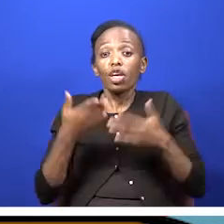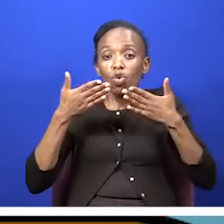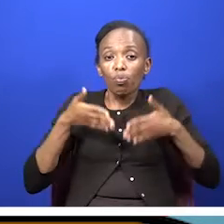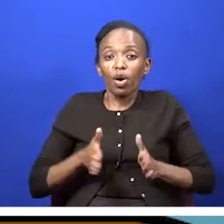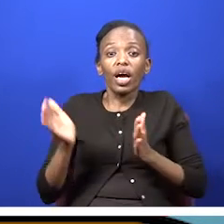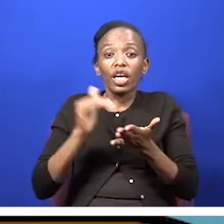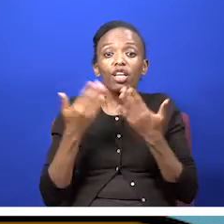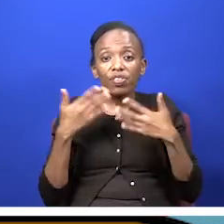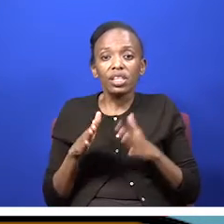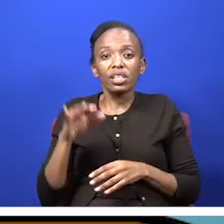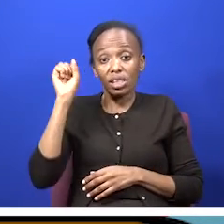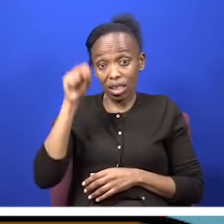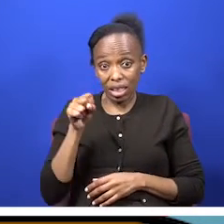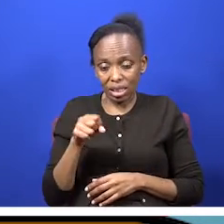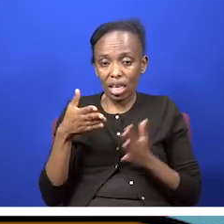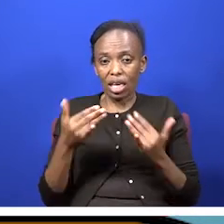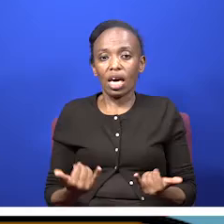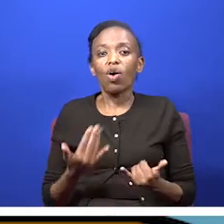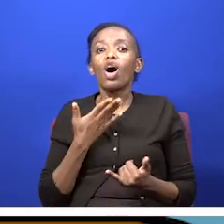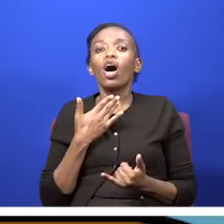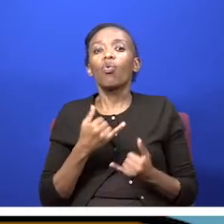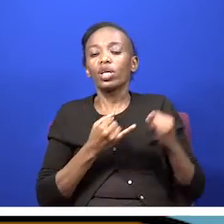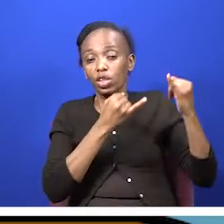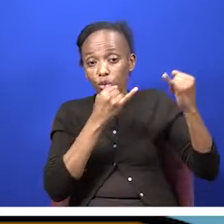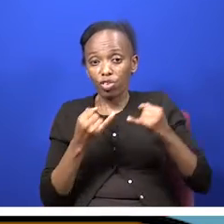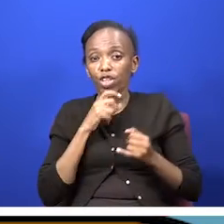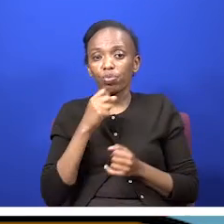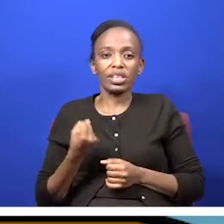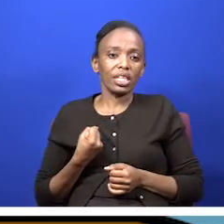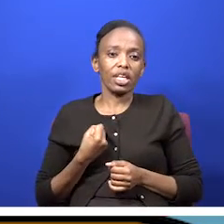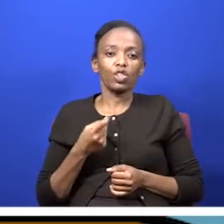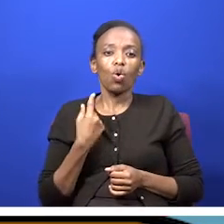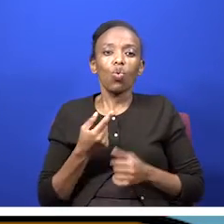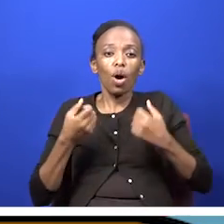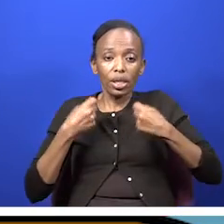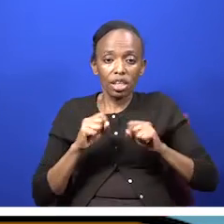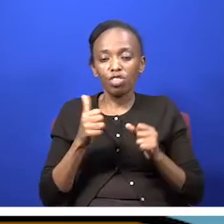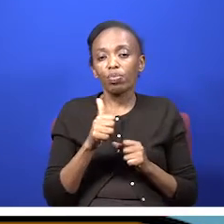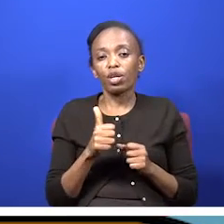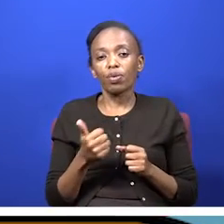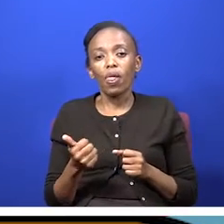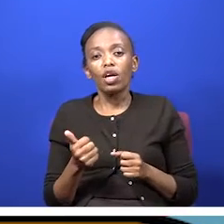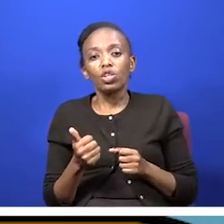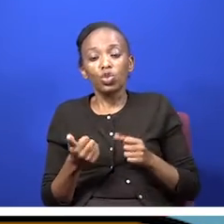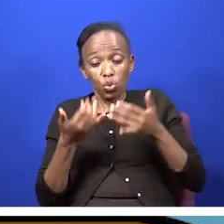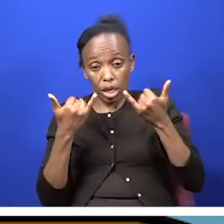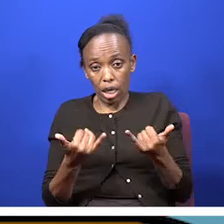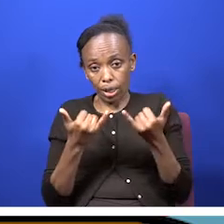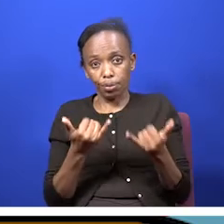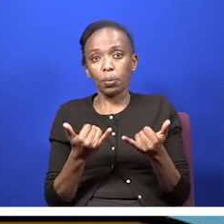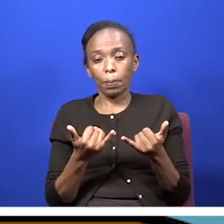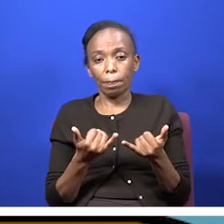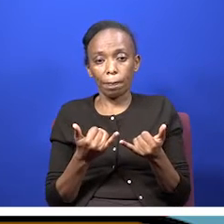Jesus. Are you born again? Yes, I am. So now I would like us to invite boys and girls who are not born again to